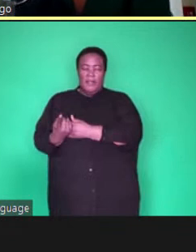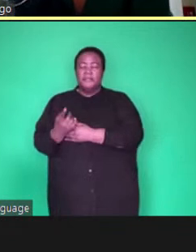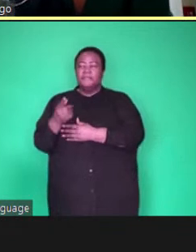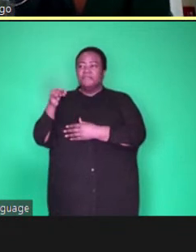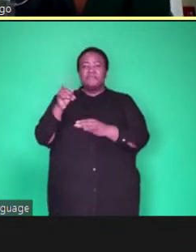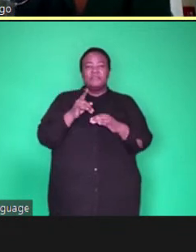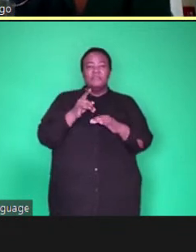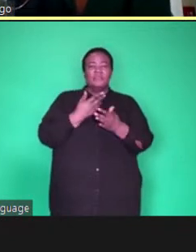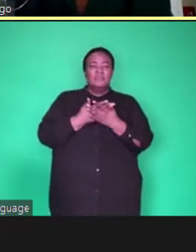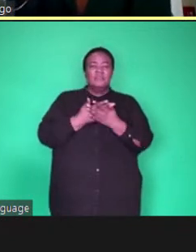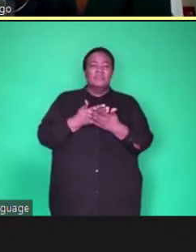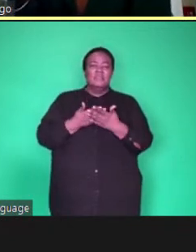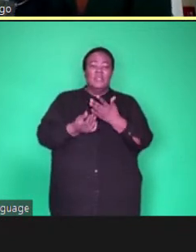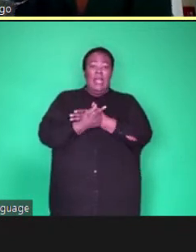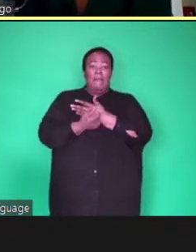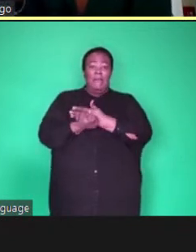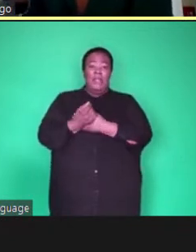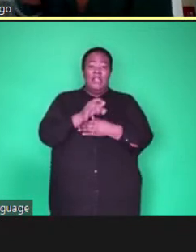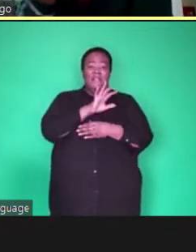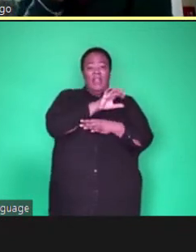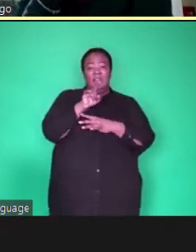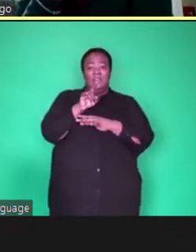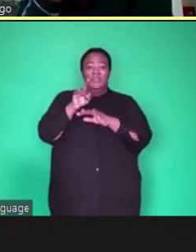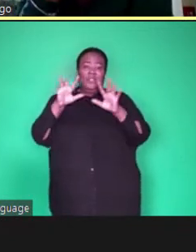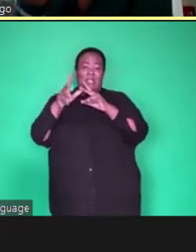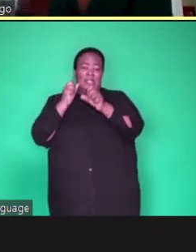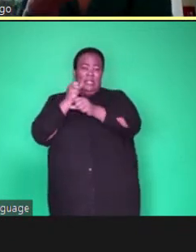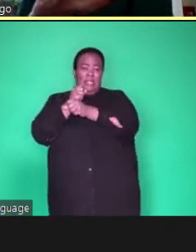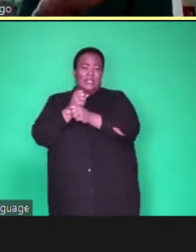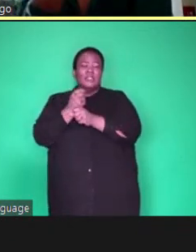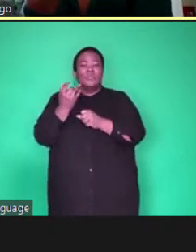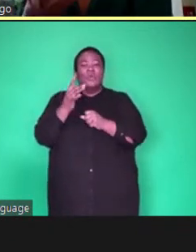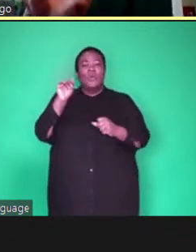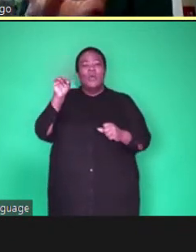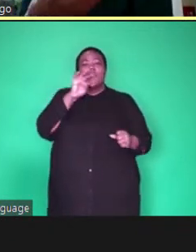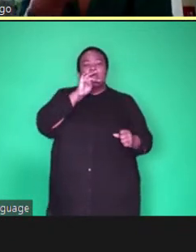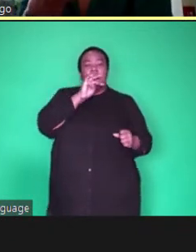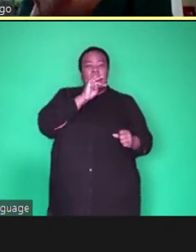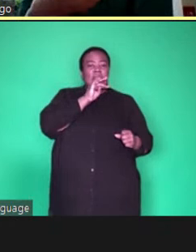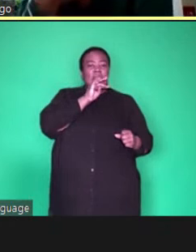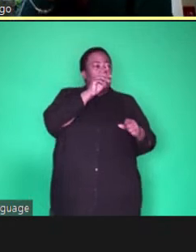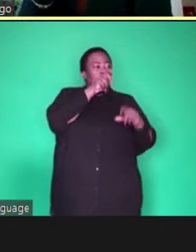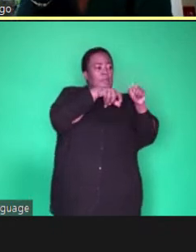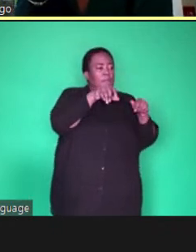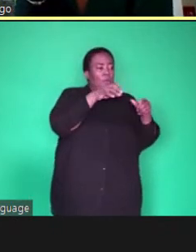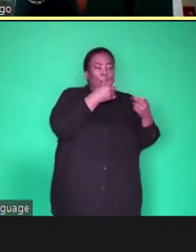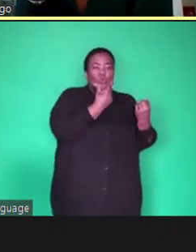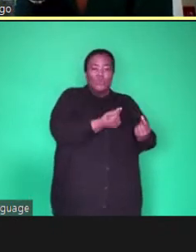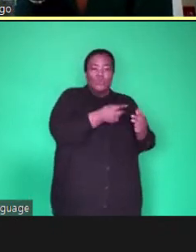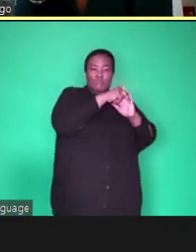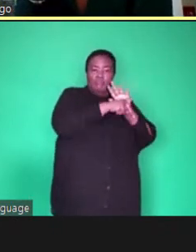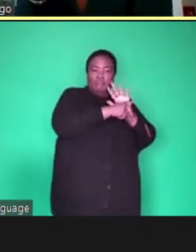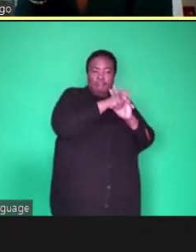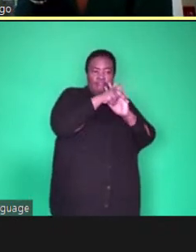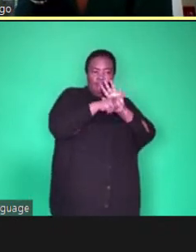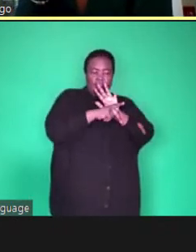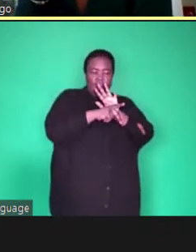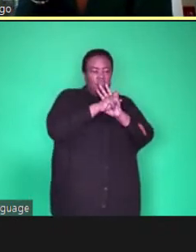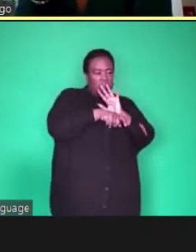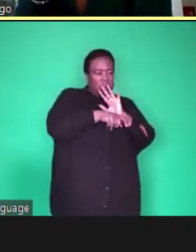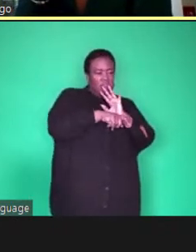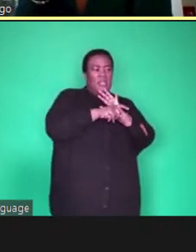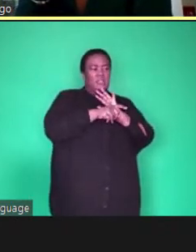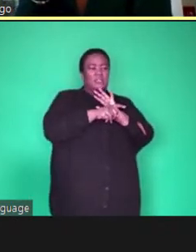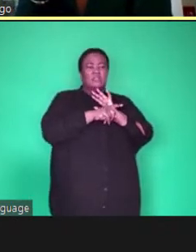What is already happening? What can we see? What do we need as policymakers to look out for potentially in